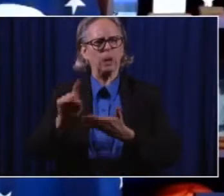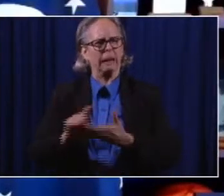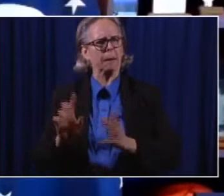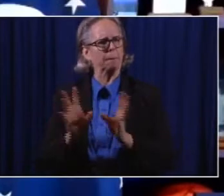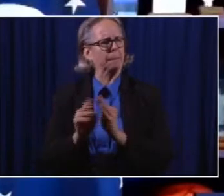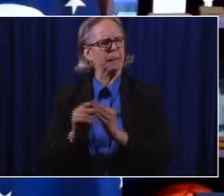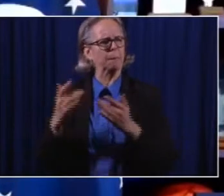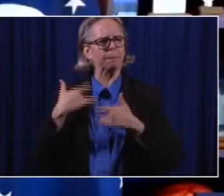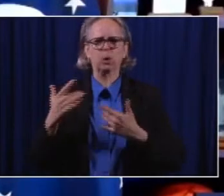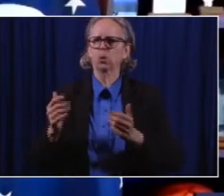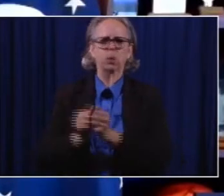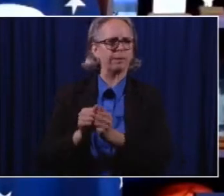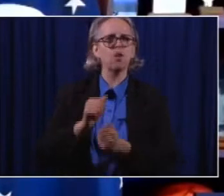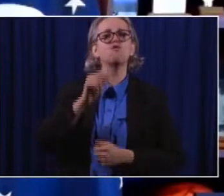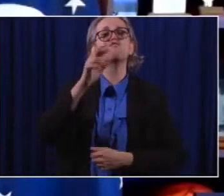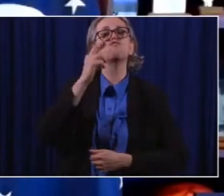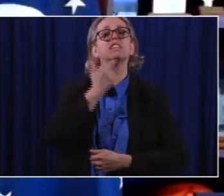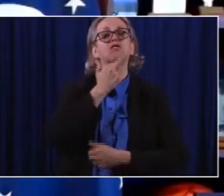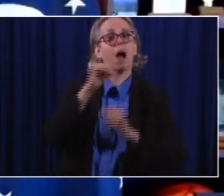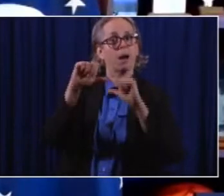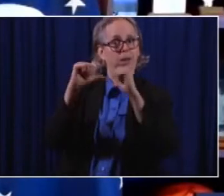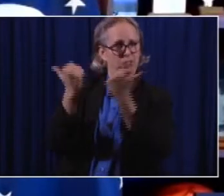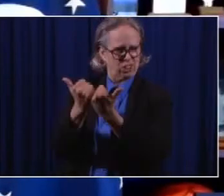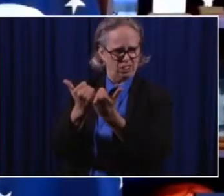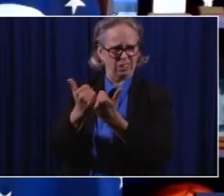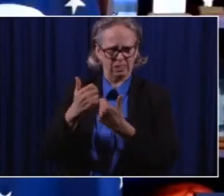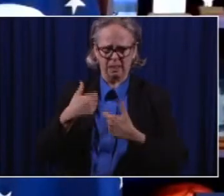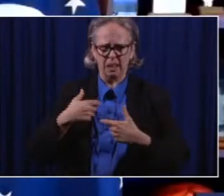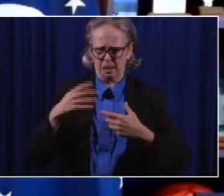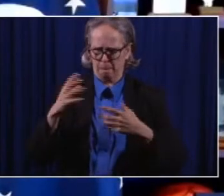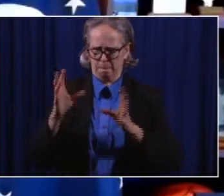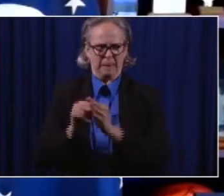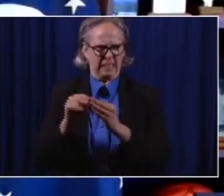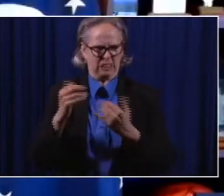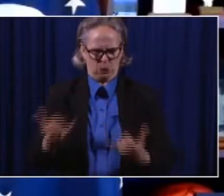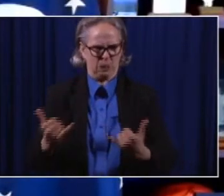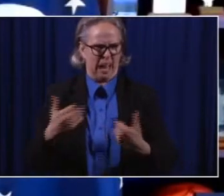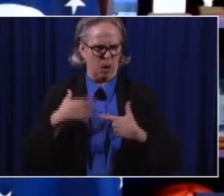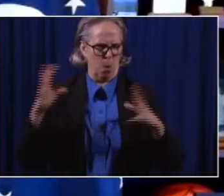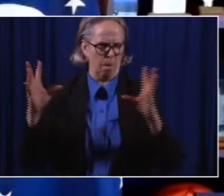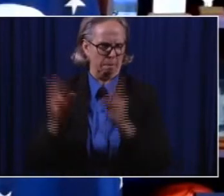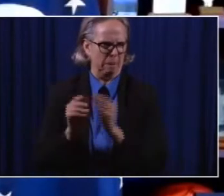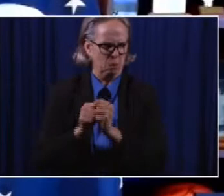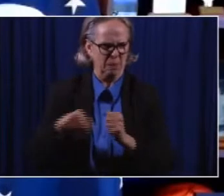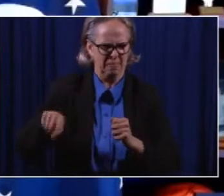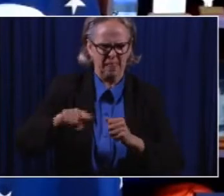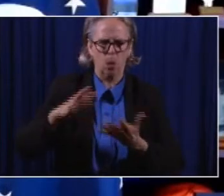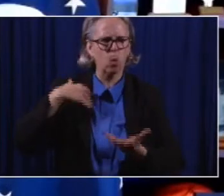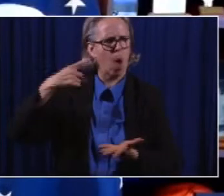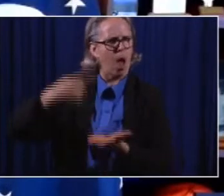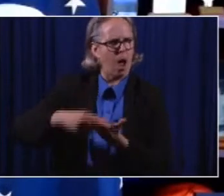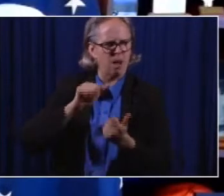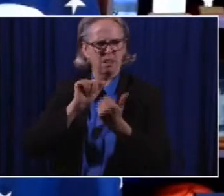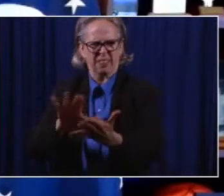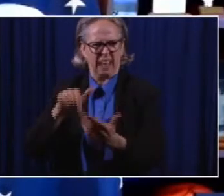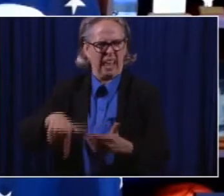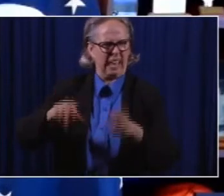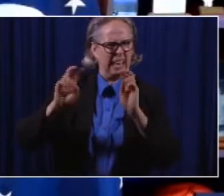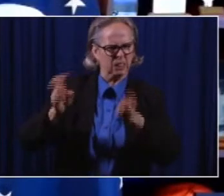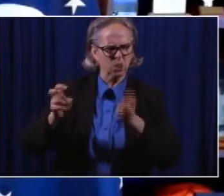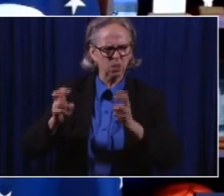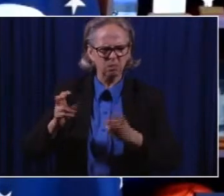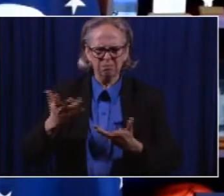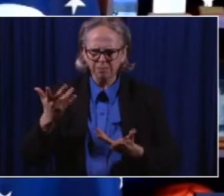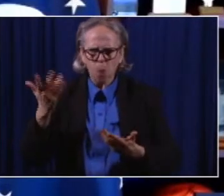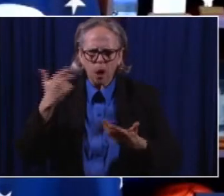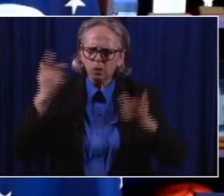in a conversation with them this afternoon. We are working with them to find every collaborative way